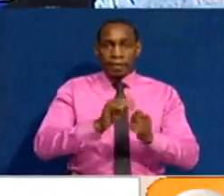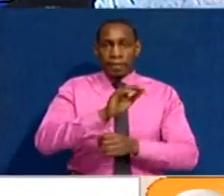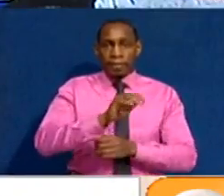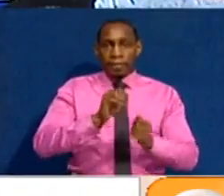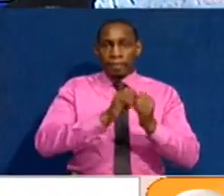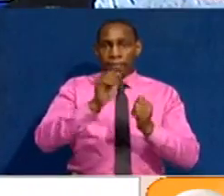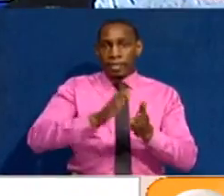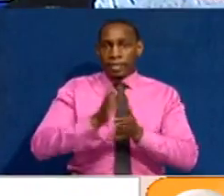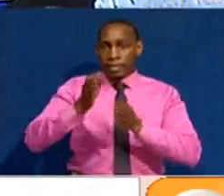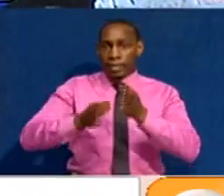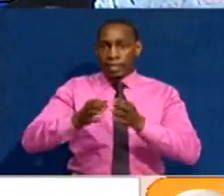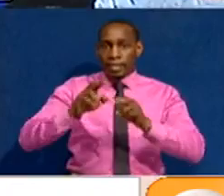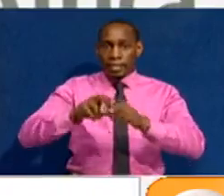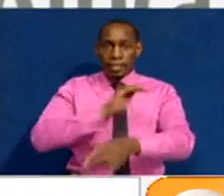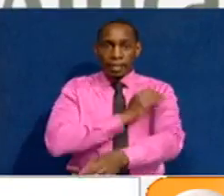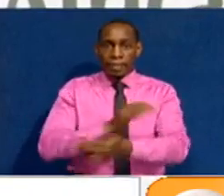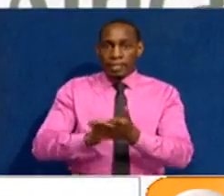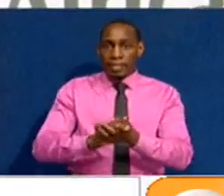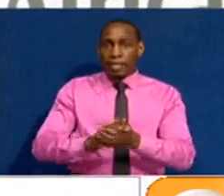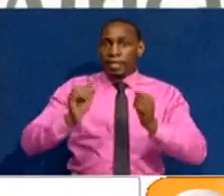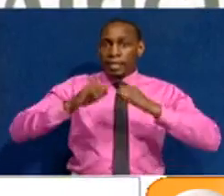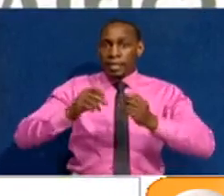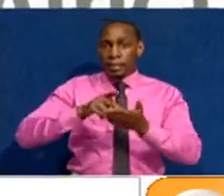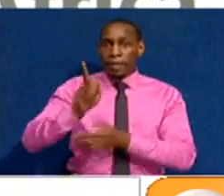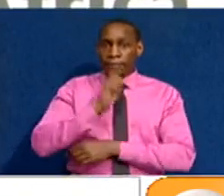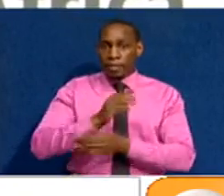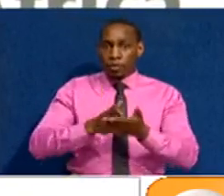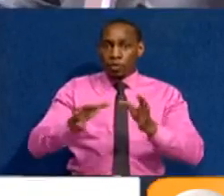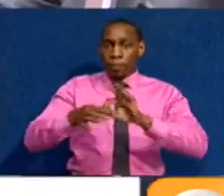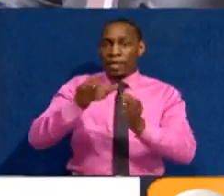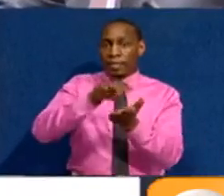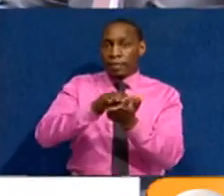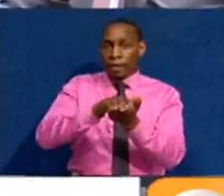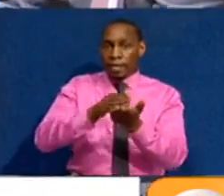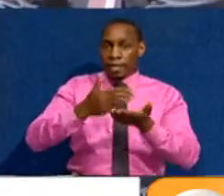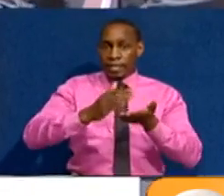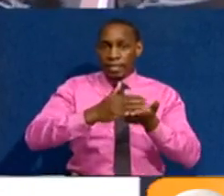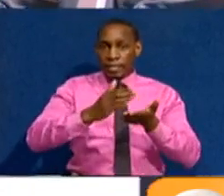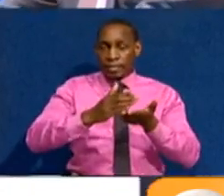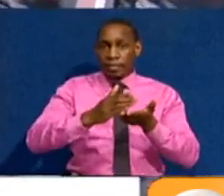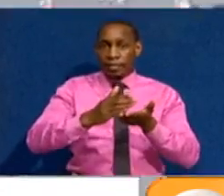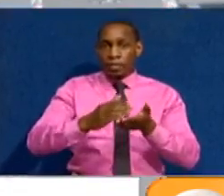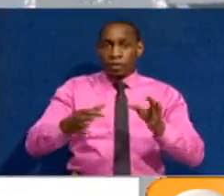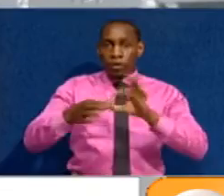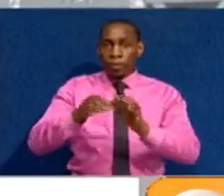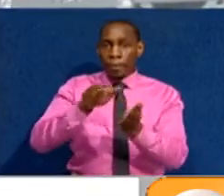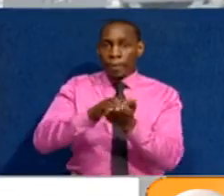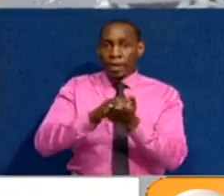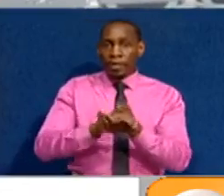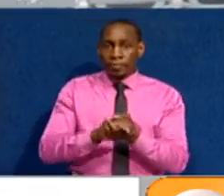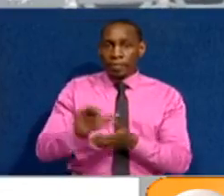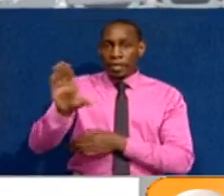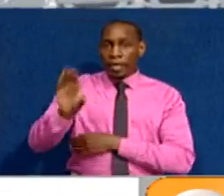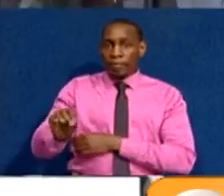33-seater buses. The 300 million shillings deal will be financed by Cooperative Bank's leasing arm, Coop Bank Fleet